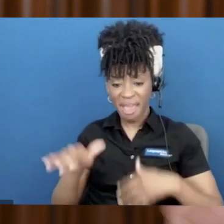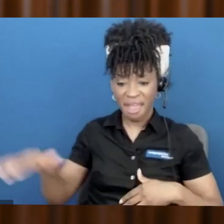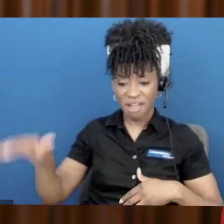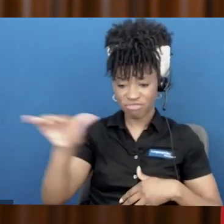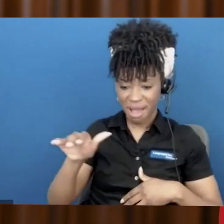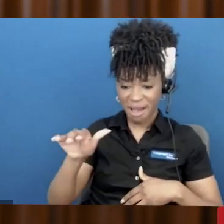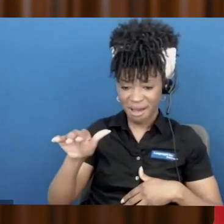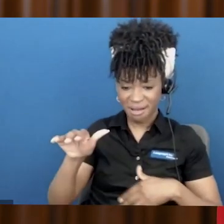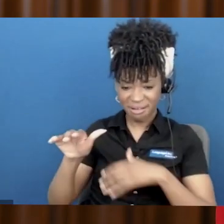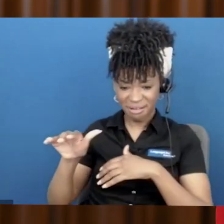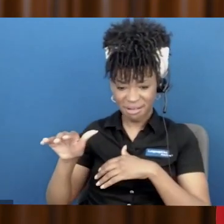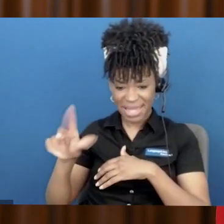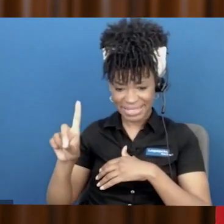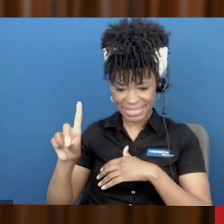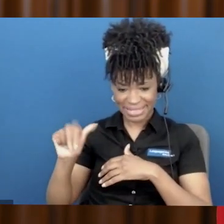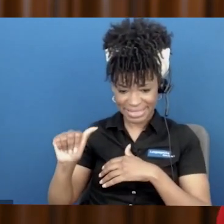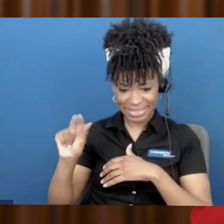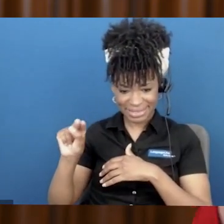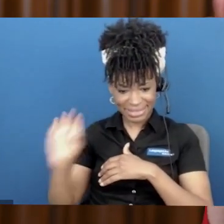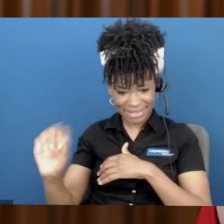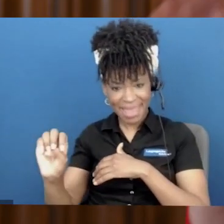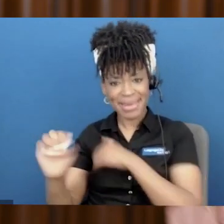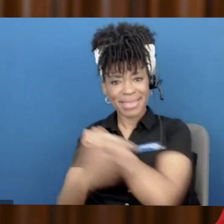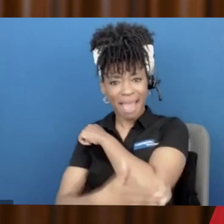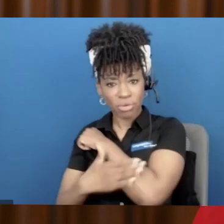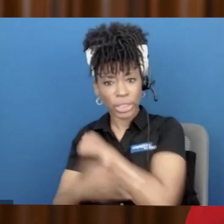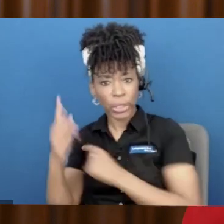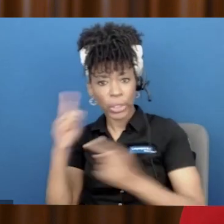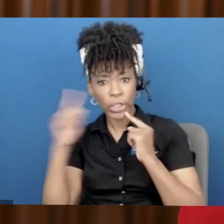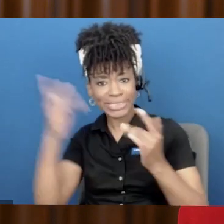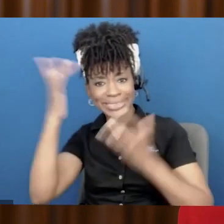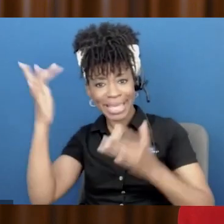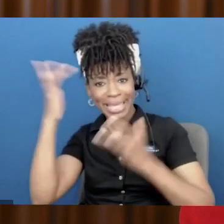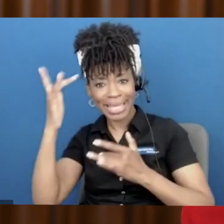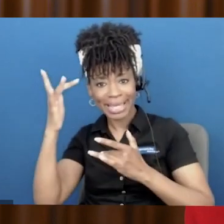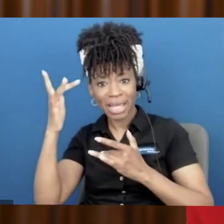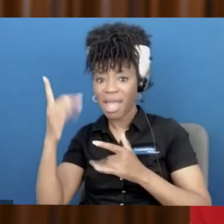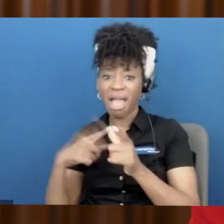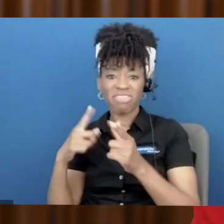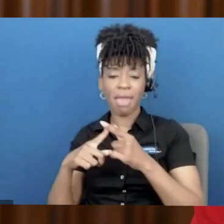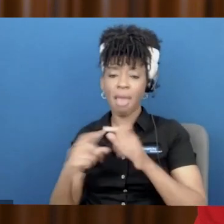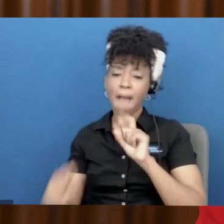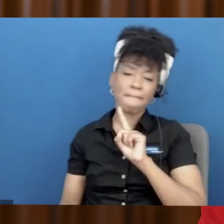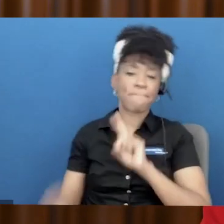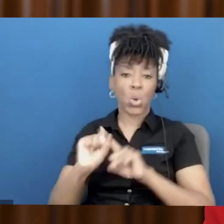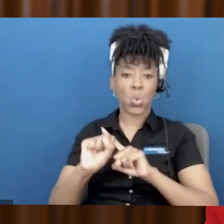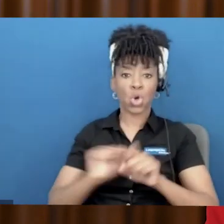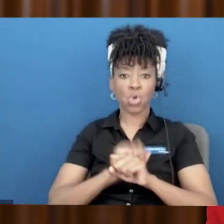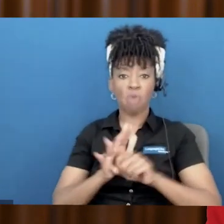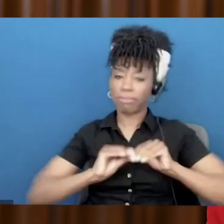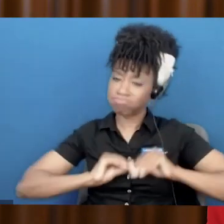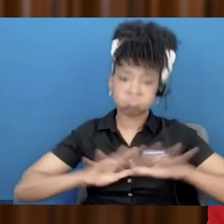that we've all come to know as COVID-19. And nothing has been normal since. Trying to stay healthy and safe has